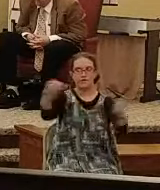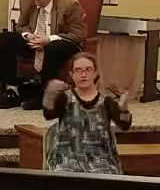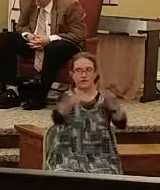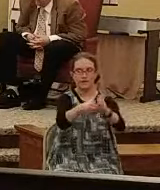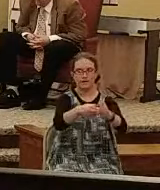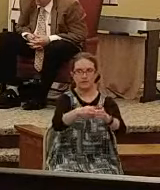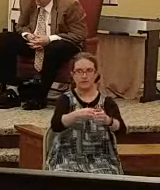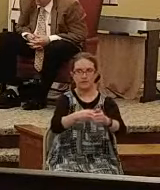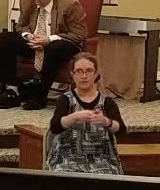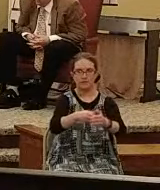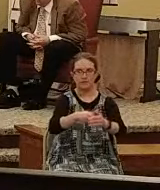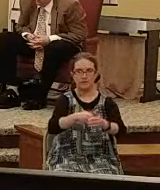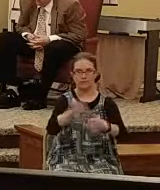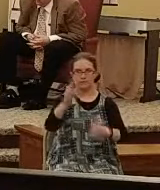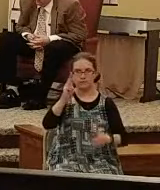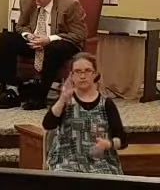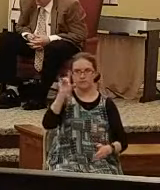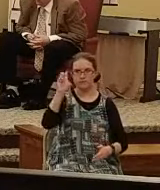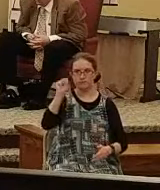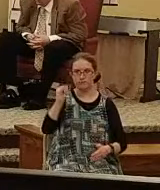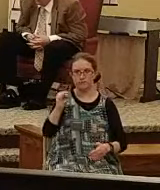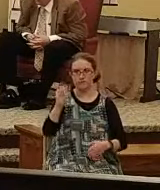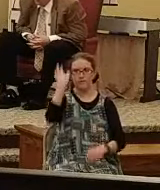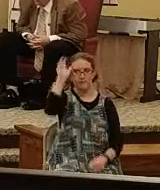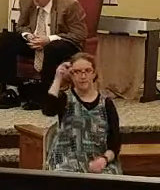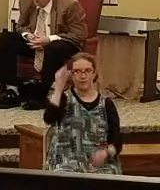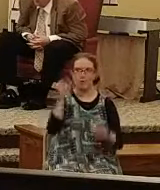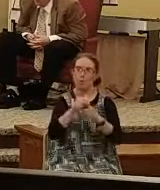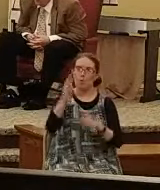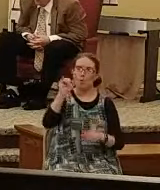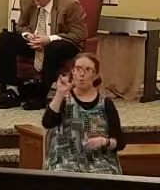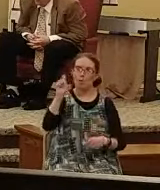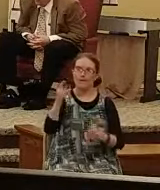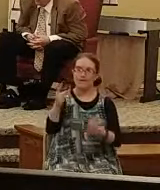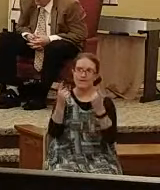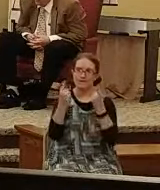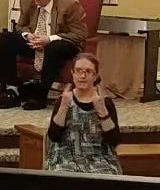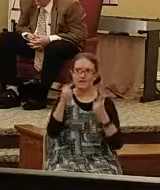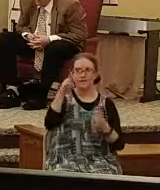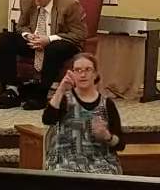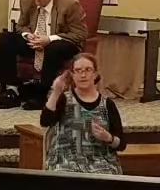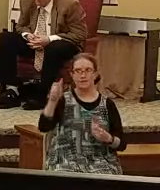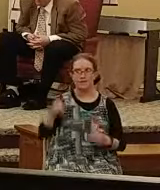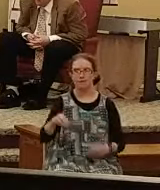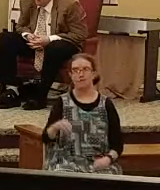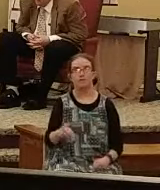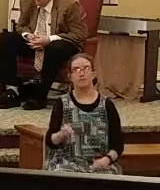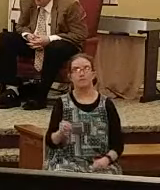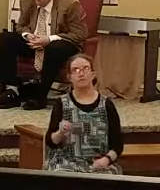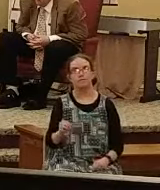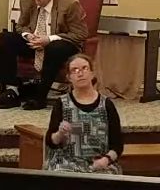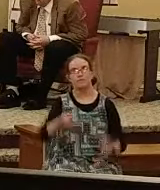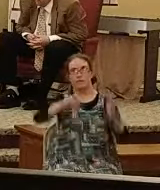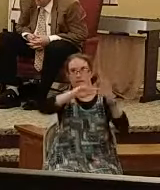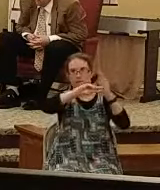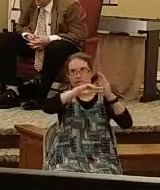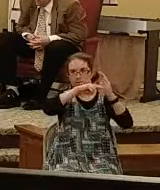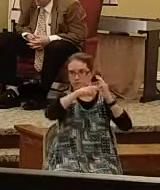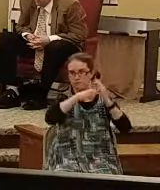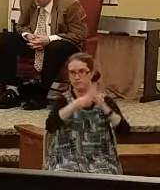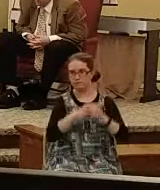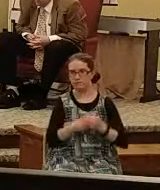the wiles of the devil. The word wiles here comes from the Greek methodia, meaning cunning